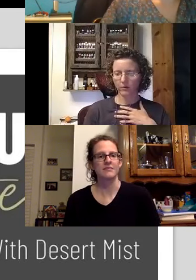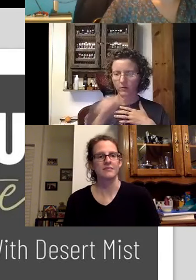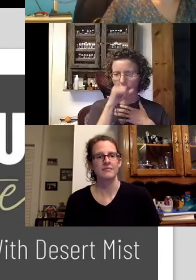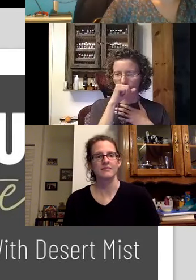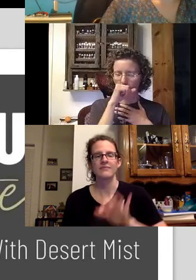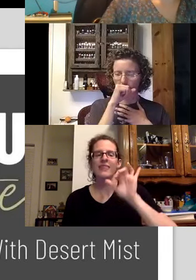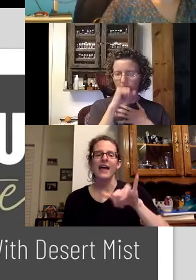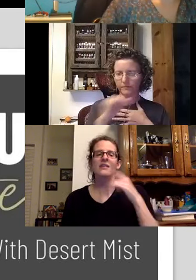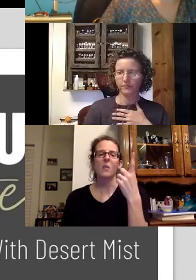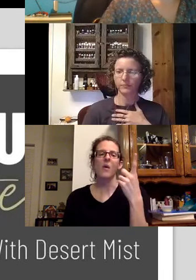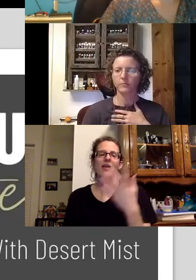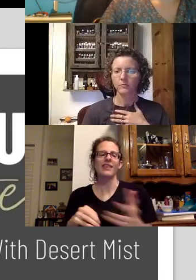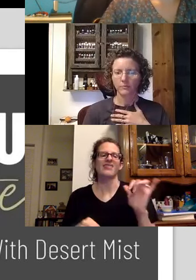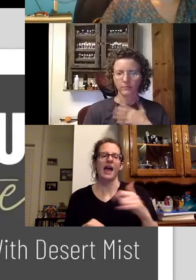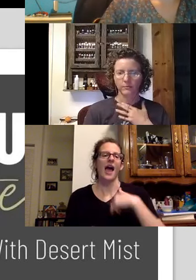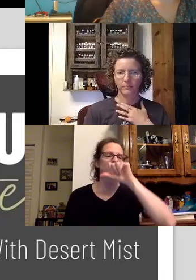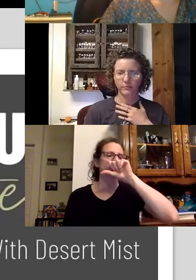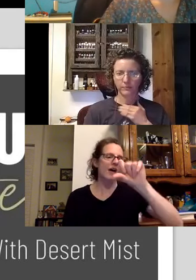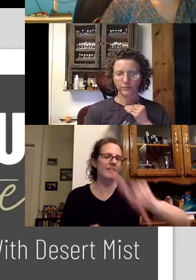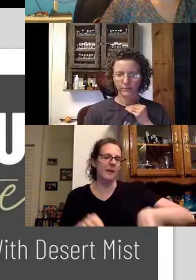one of the things that I love about it.